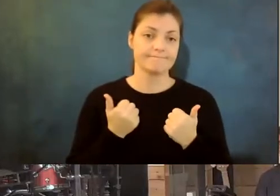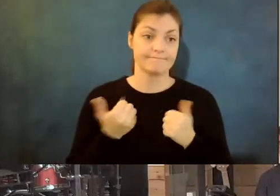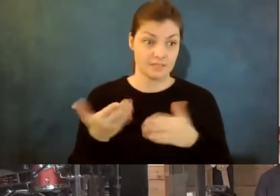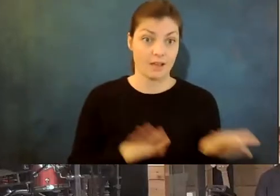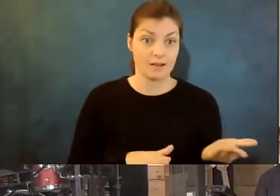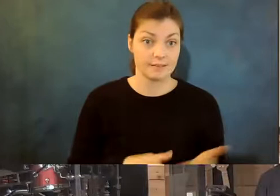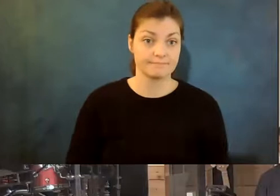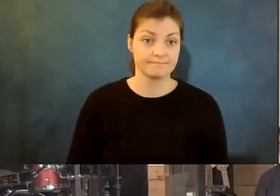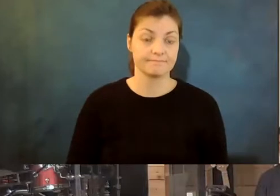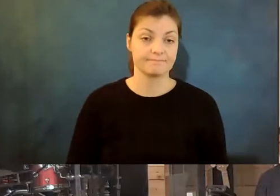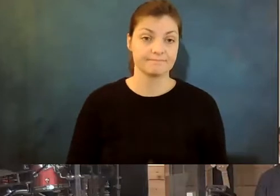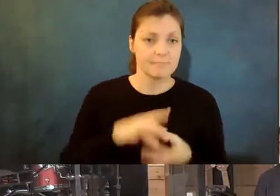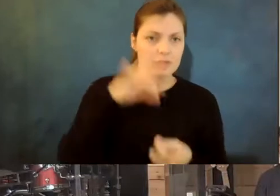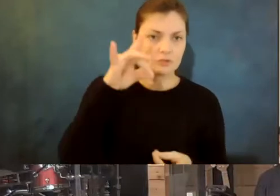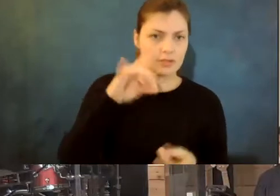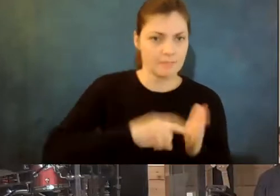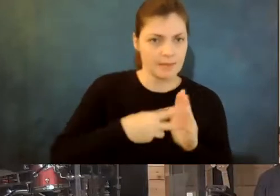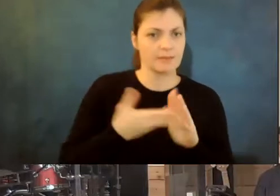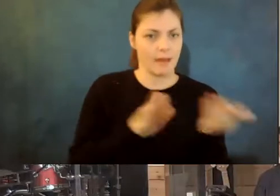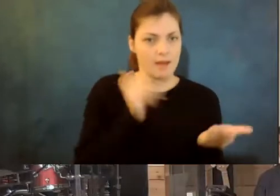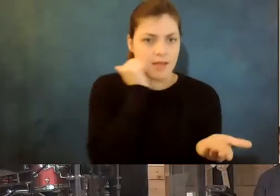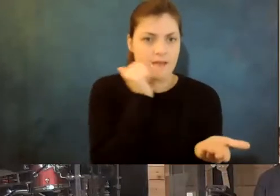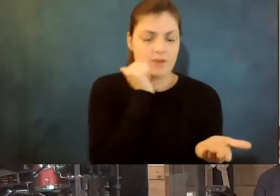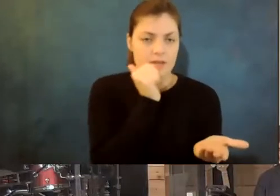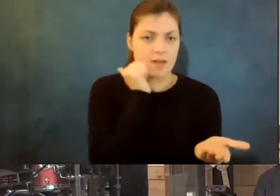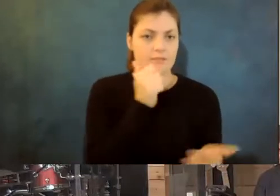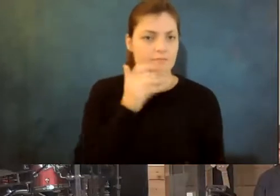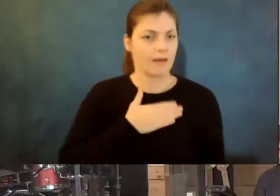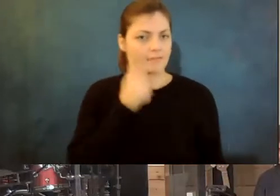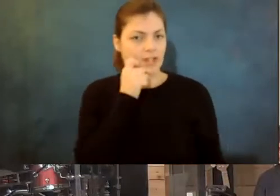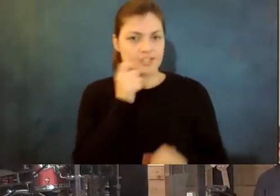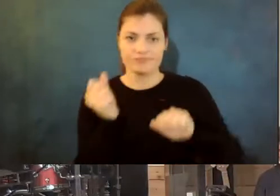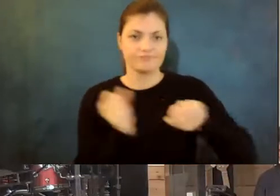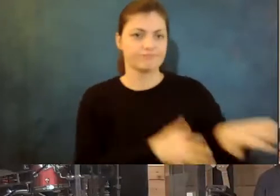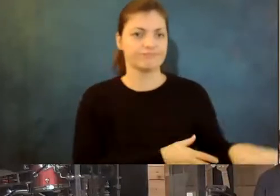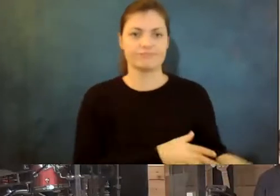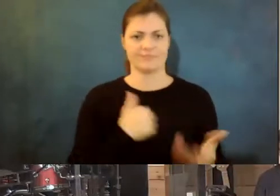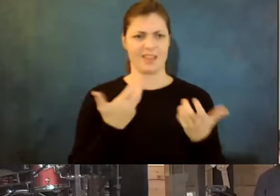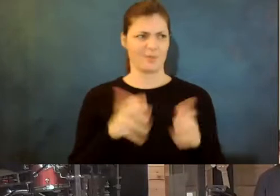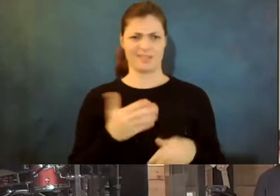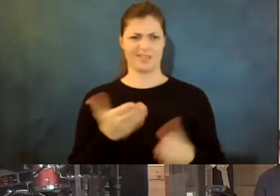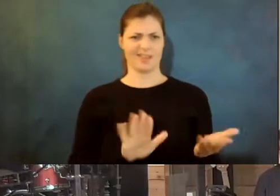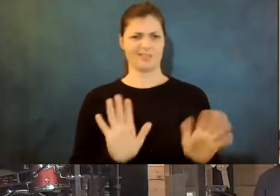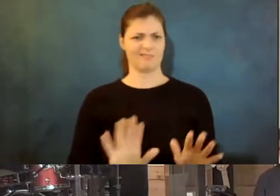Die spiritually, daily, moment by moment. I'm like, well, I don't want to die.